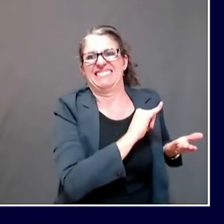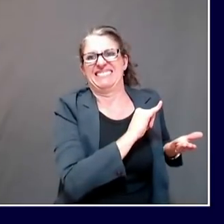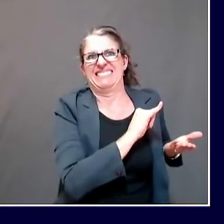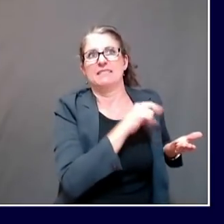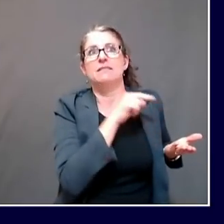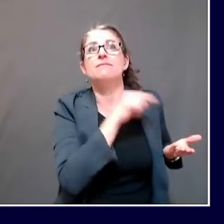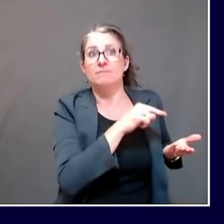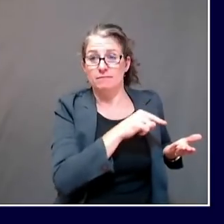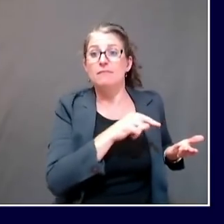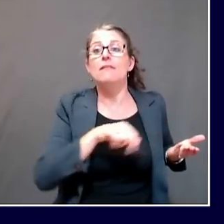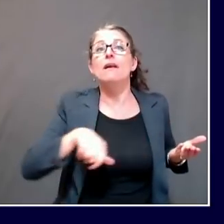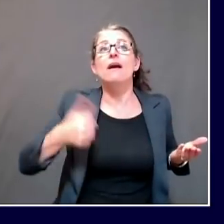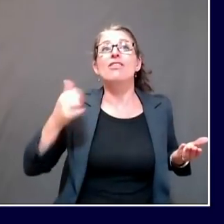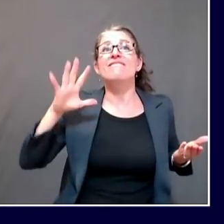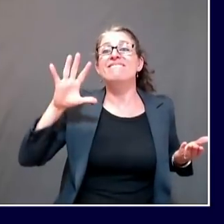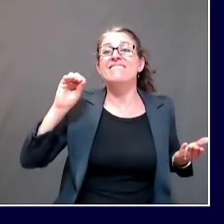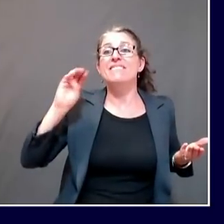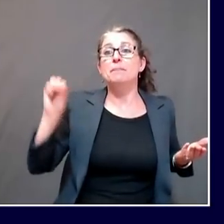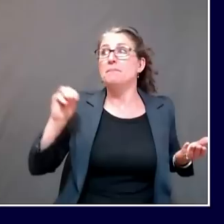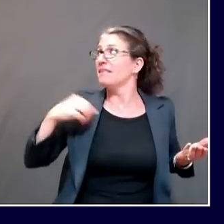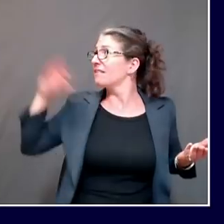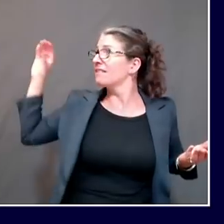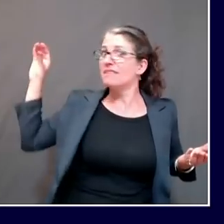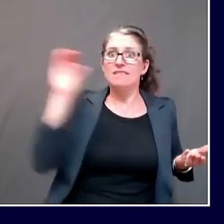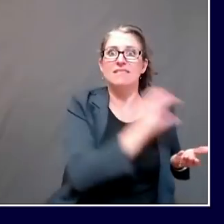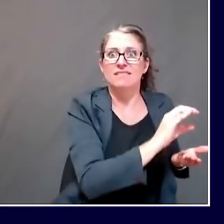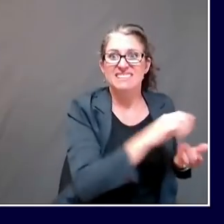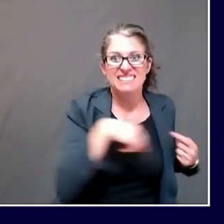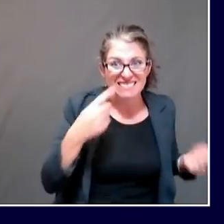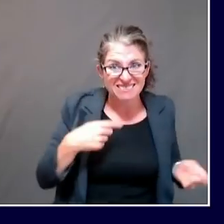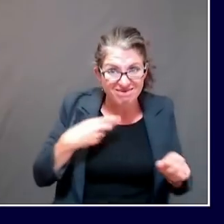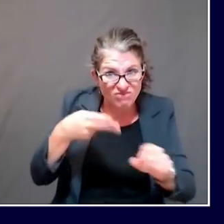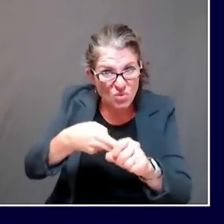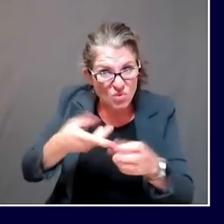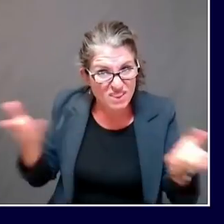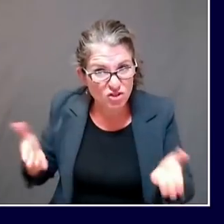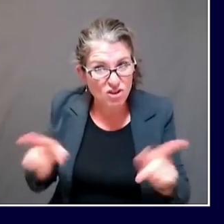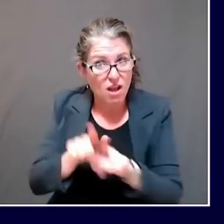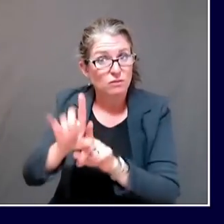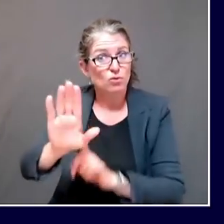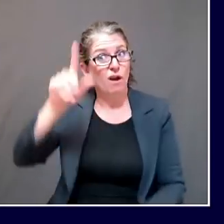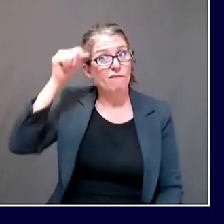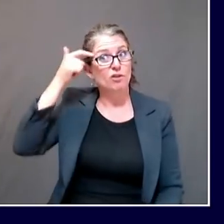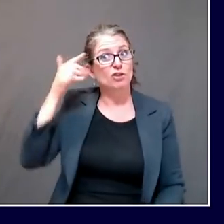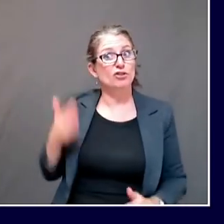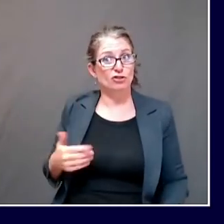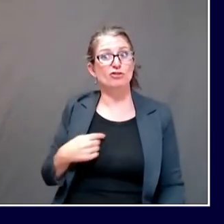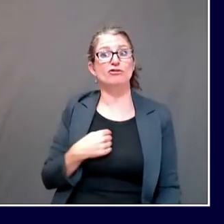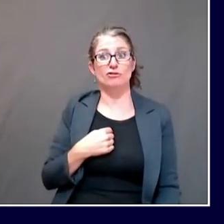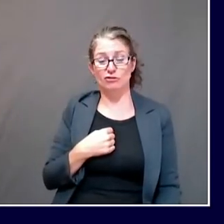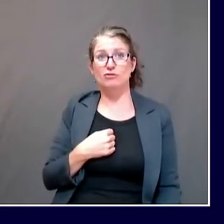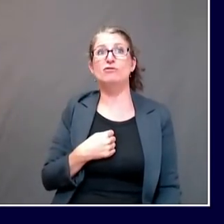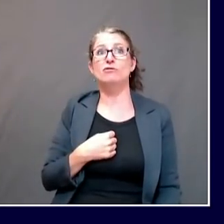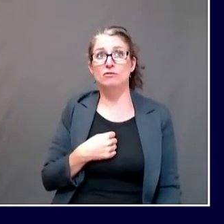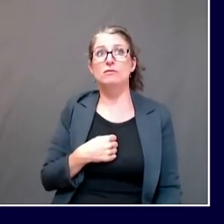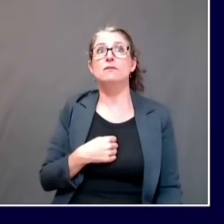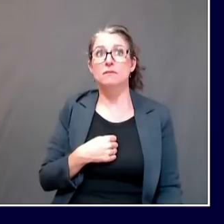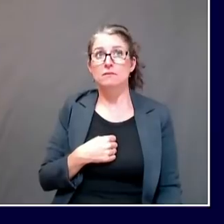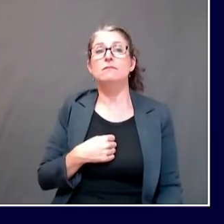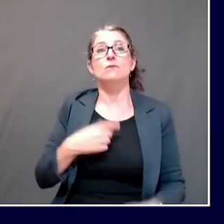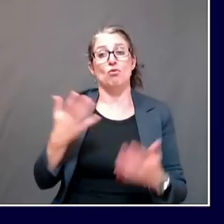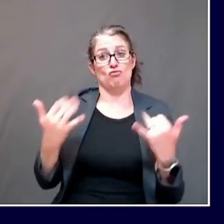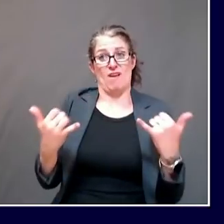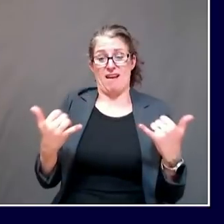prevents significant impacts to critical state services for now. At the same time, I urge Congress